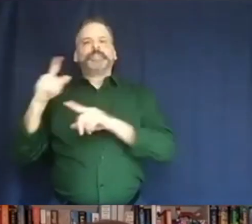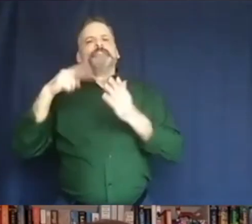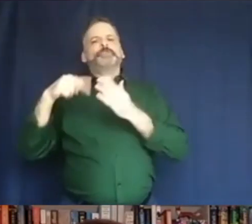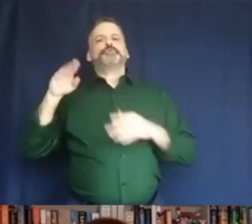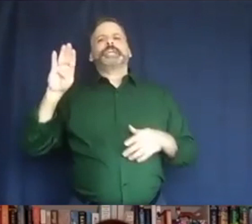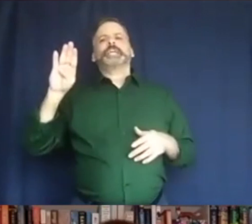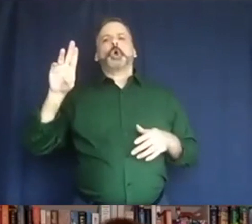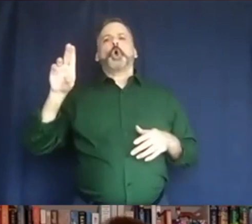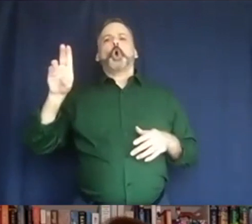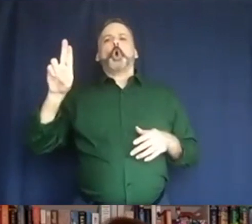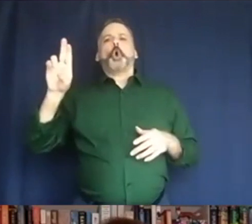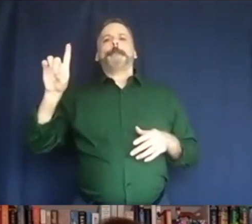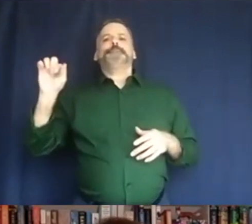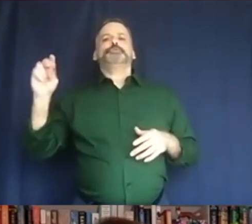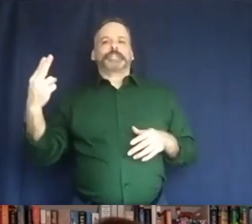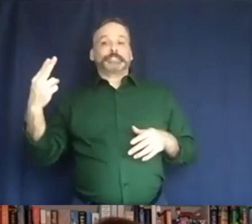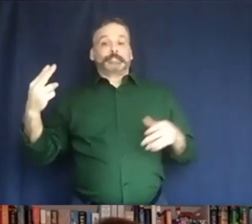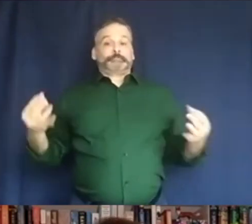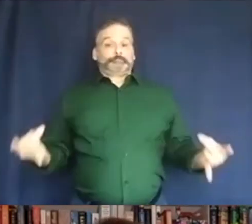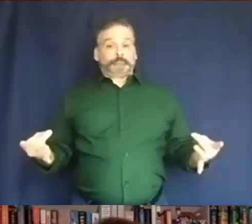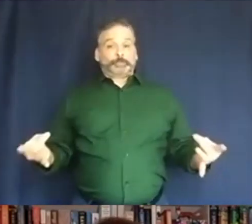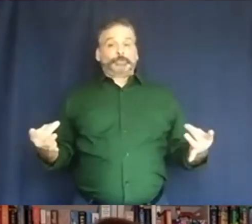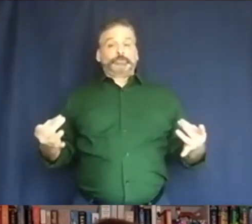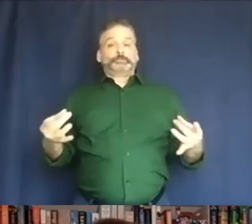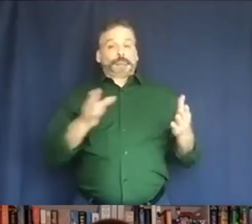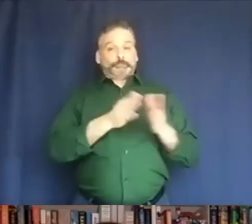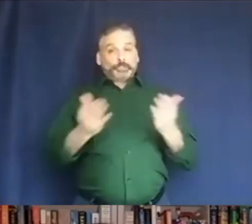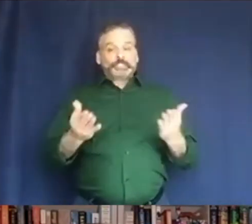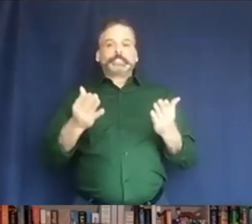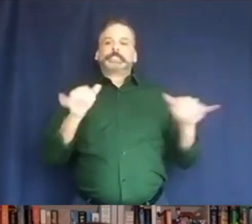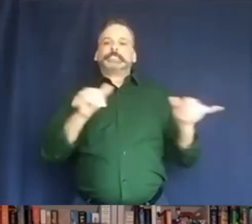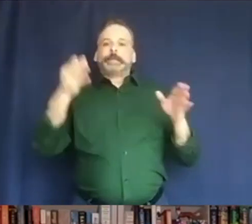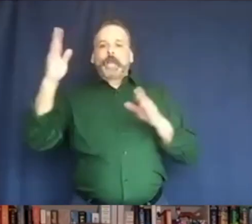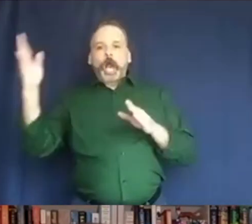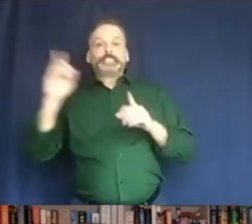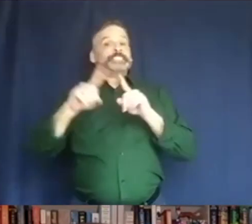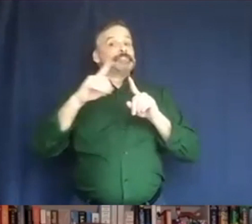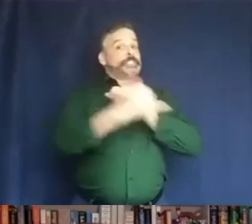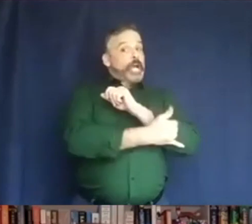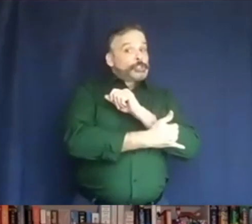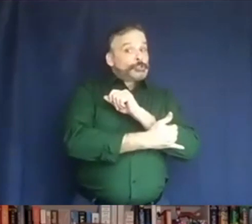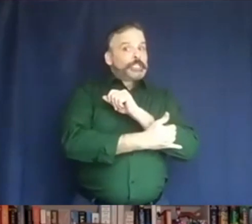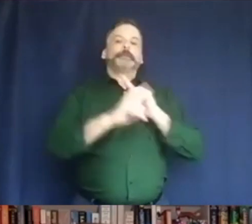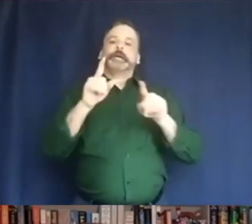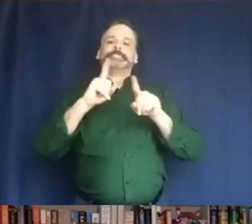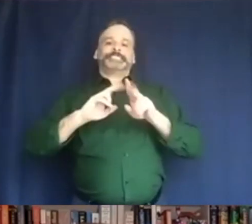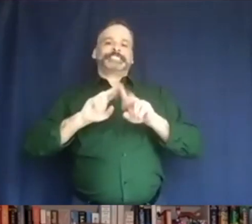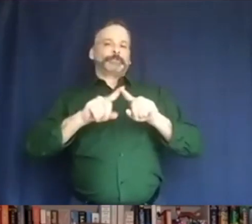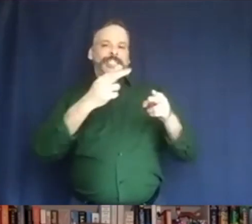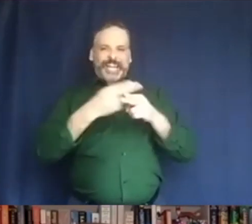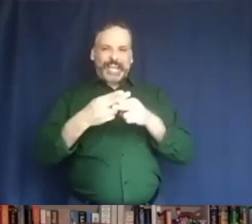god in all of these different countries, but by different names. But they're the same figure that came out of these like kind of